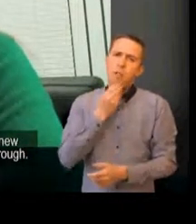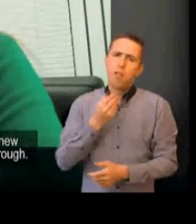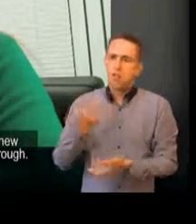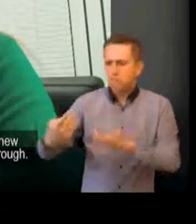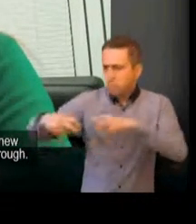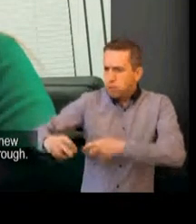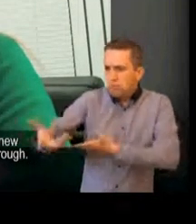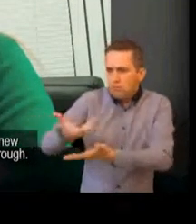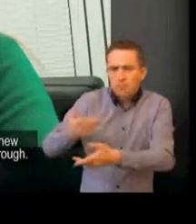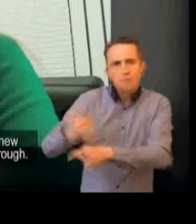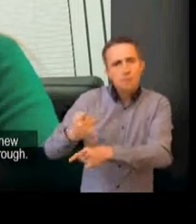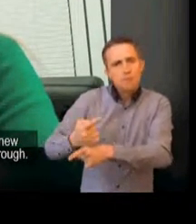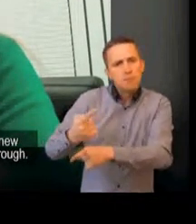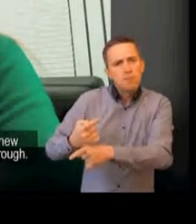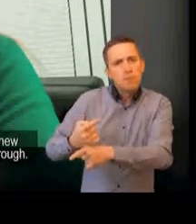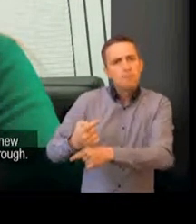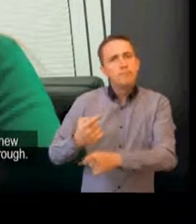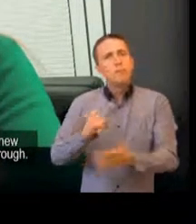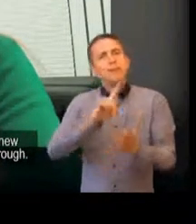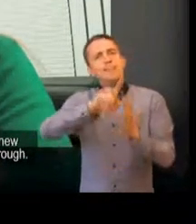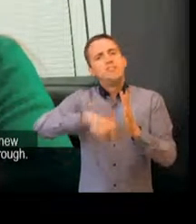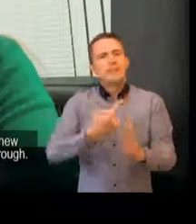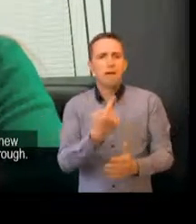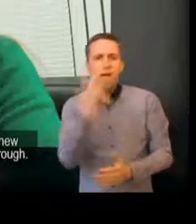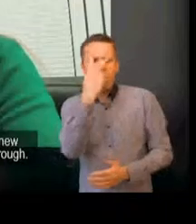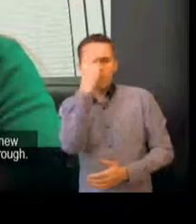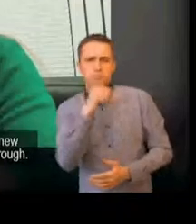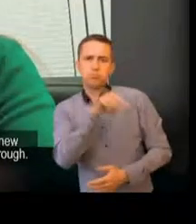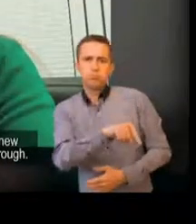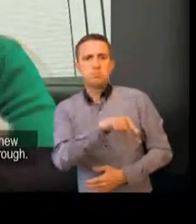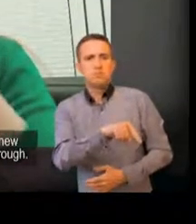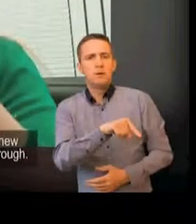particular organisations that will be able to support you in your area.